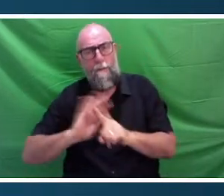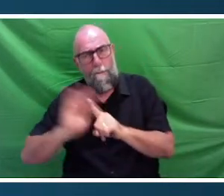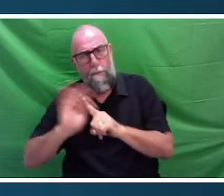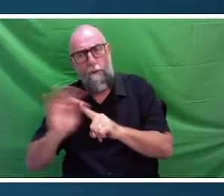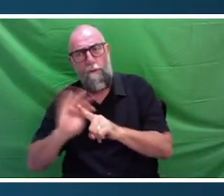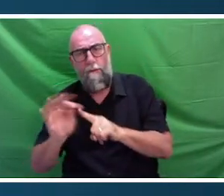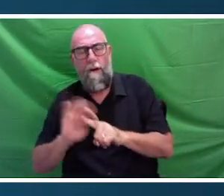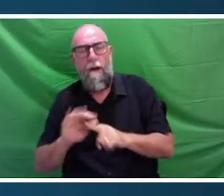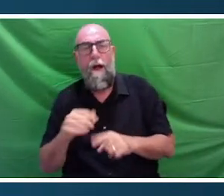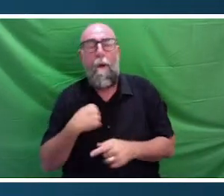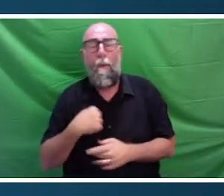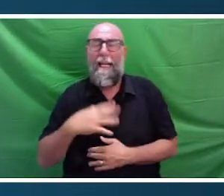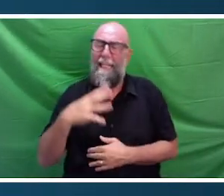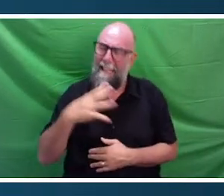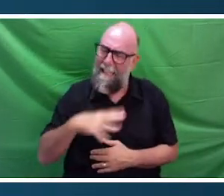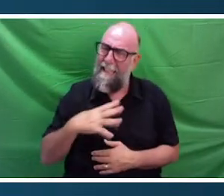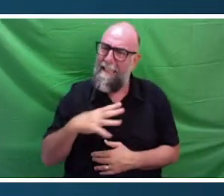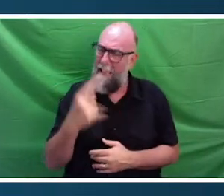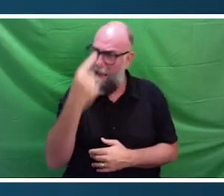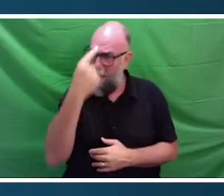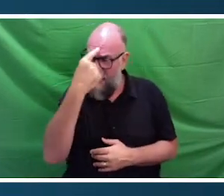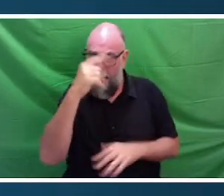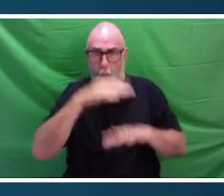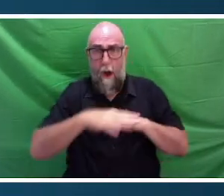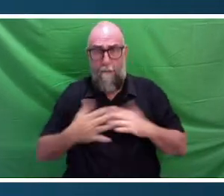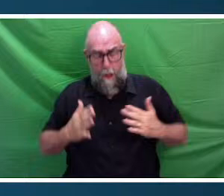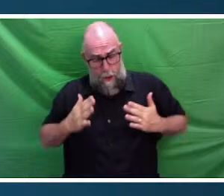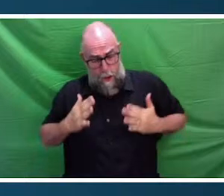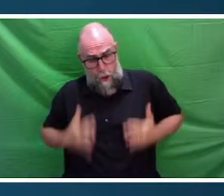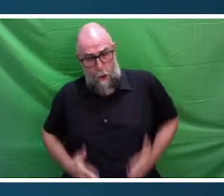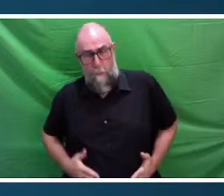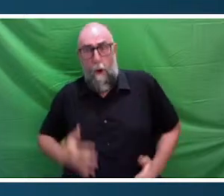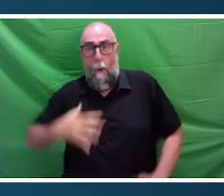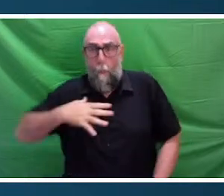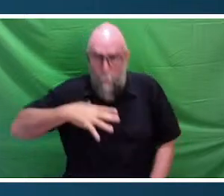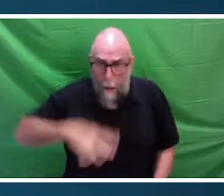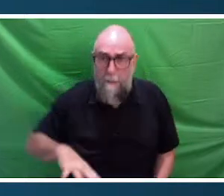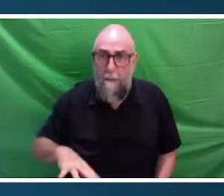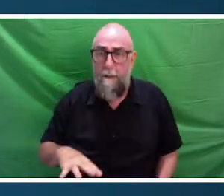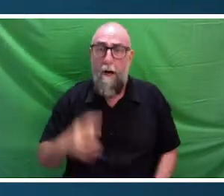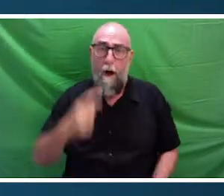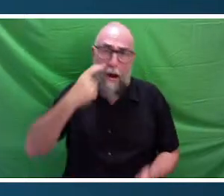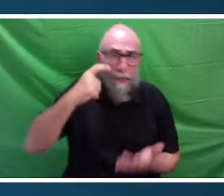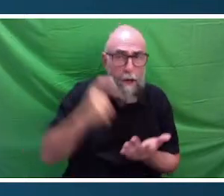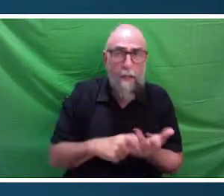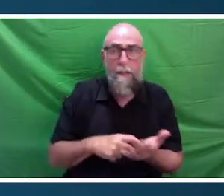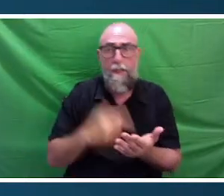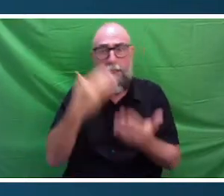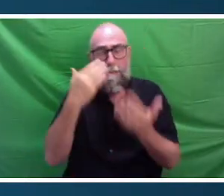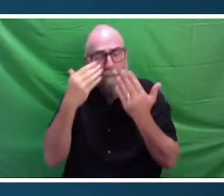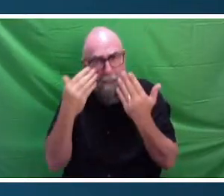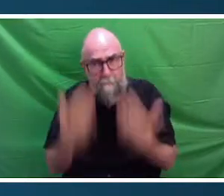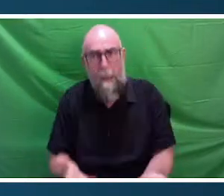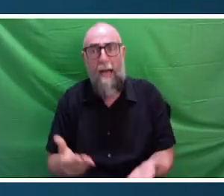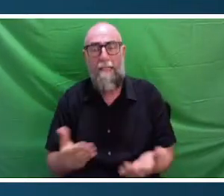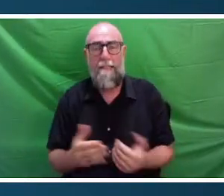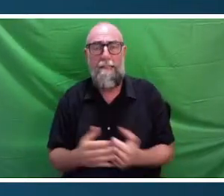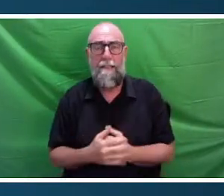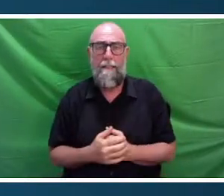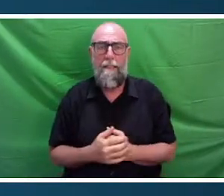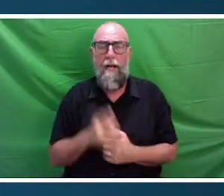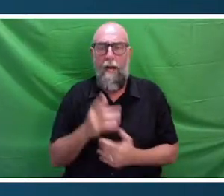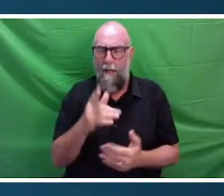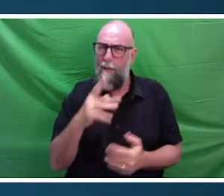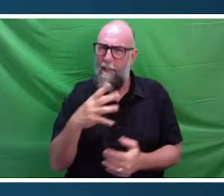the deep-seated human need to act and to be acknowledged and respected. To truly